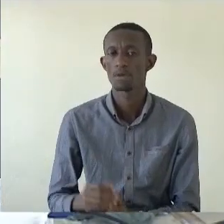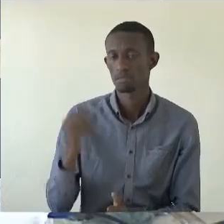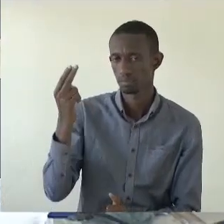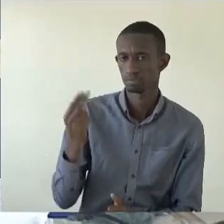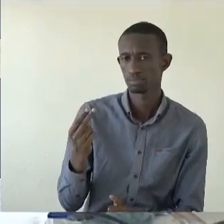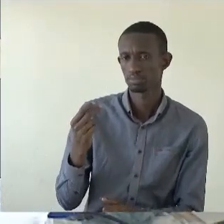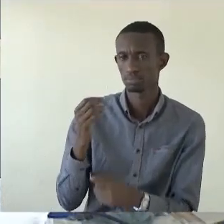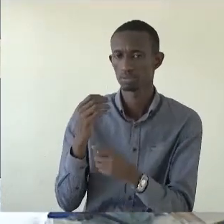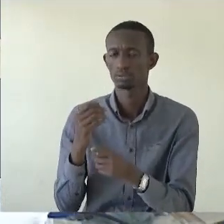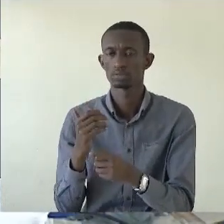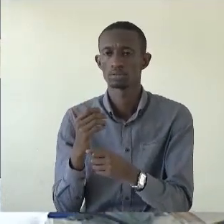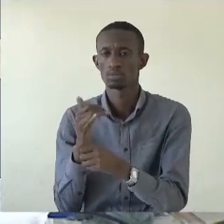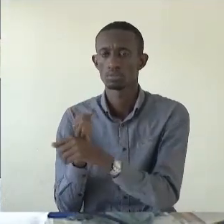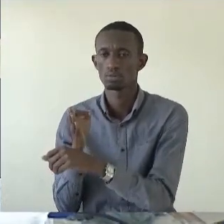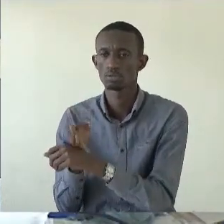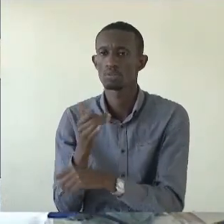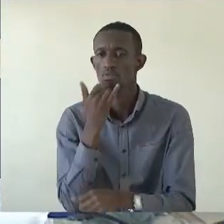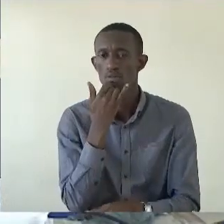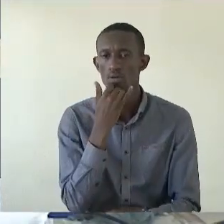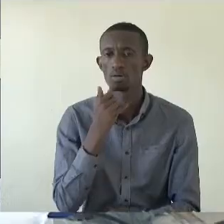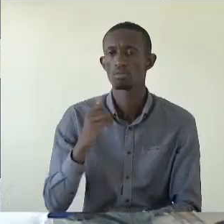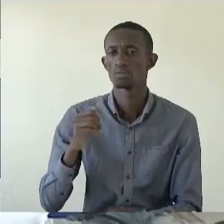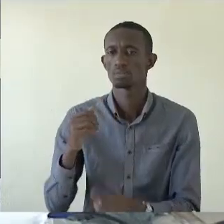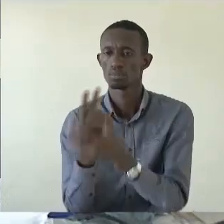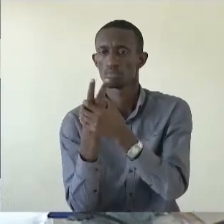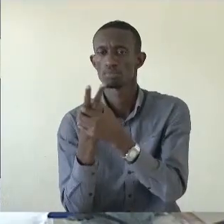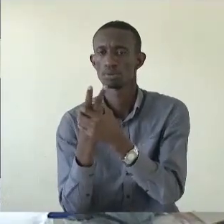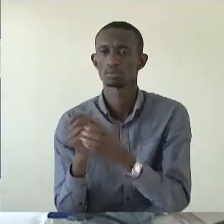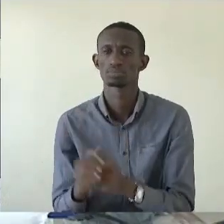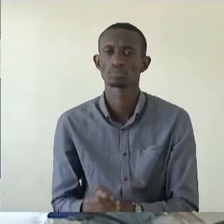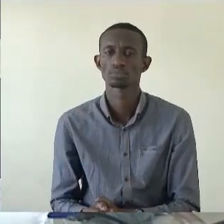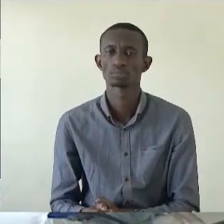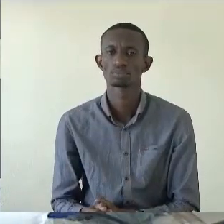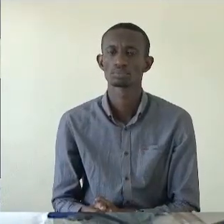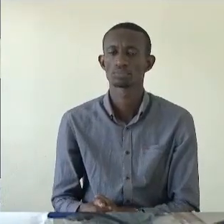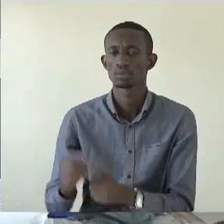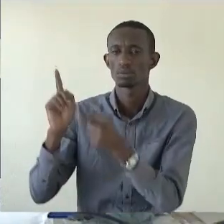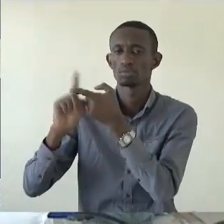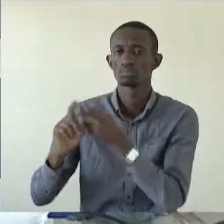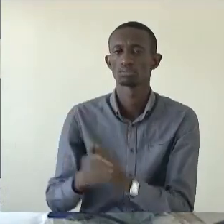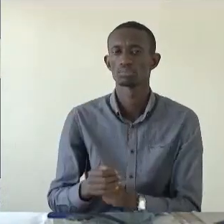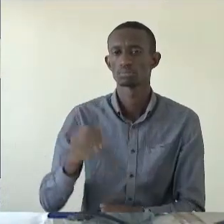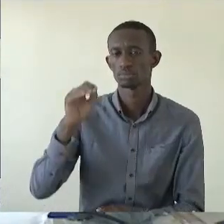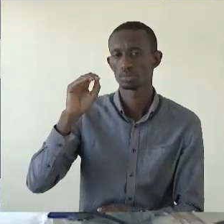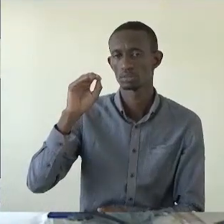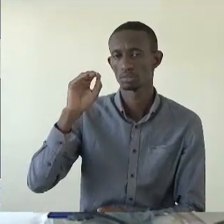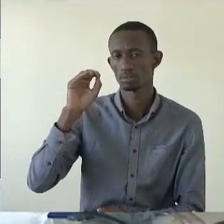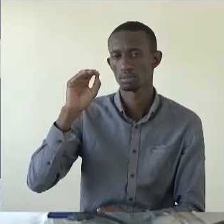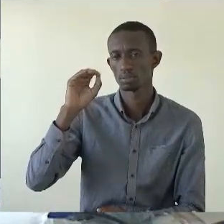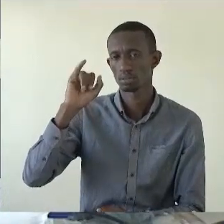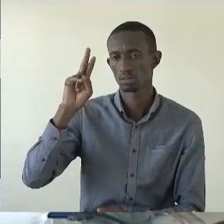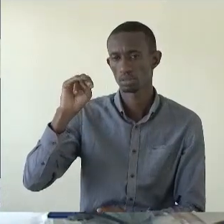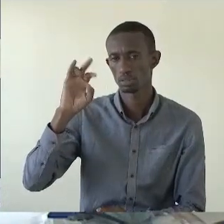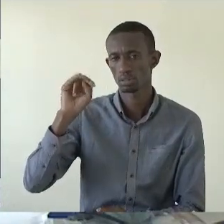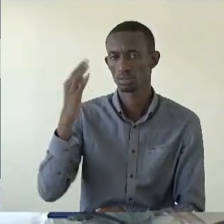lone pairs. So that means this, when it reacts with iron 3 bromide, the iron 3 bromide,